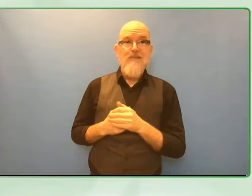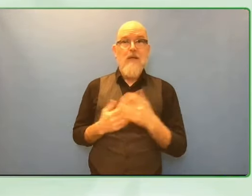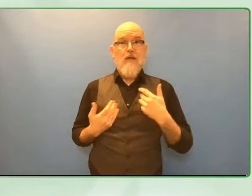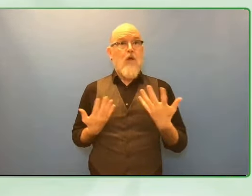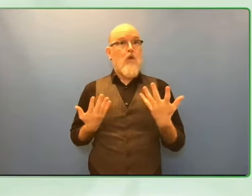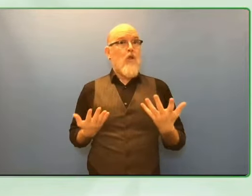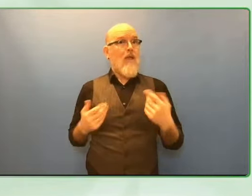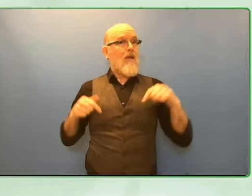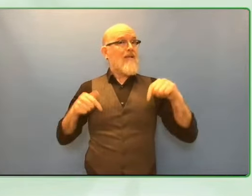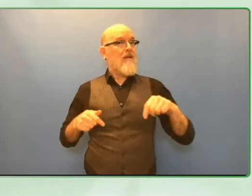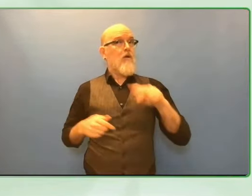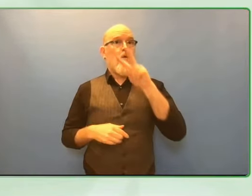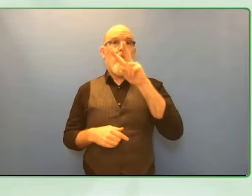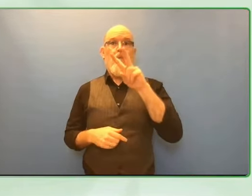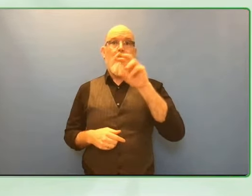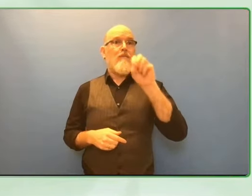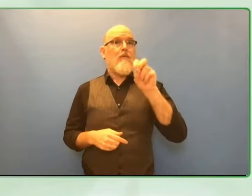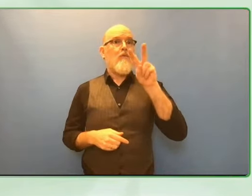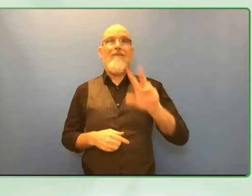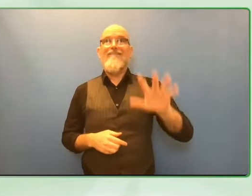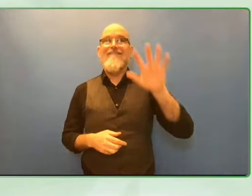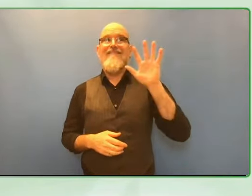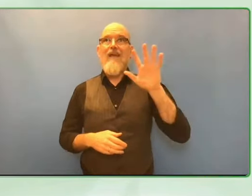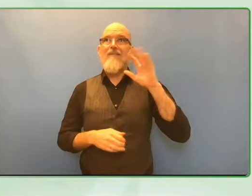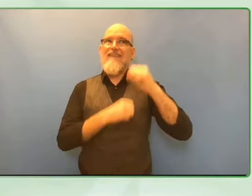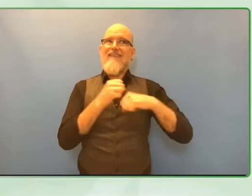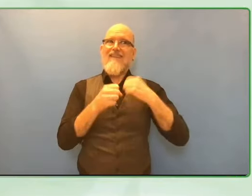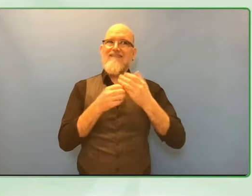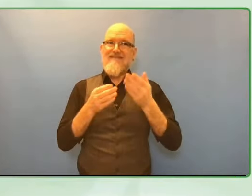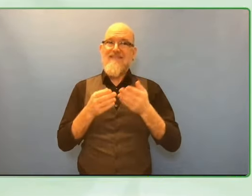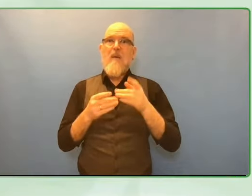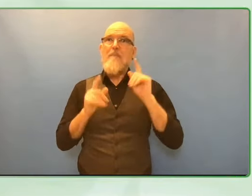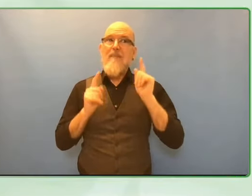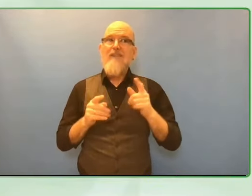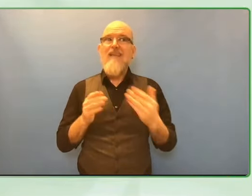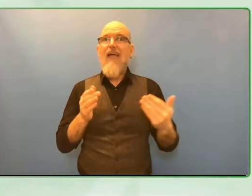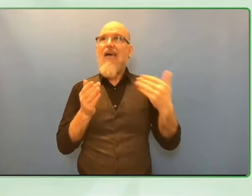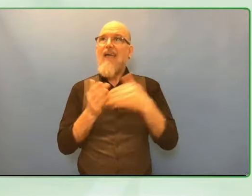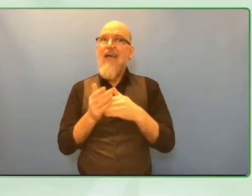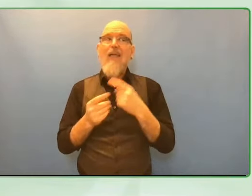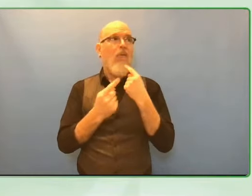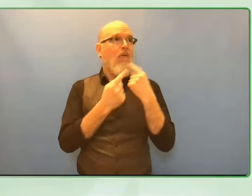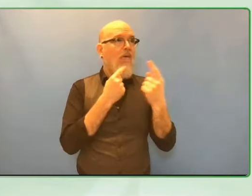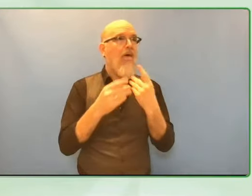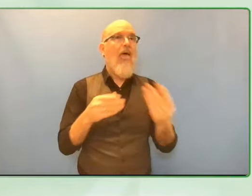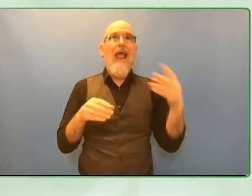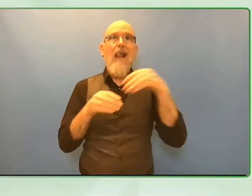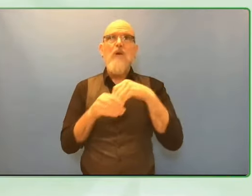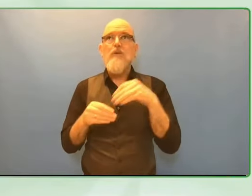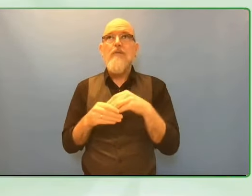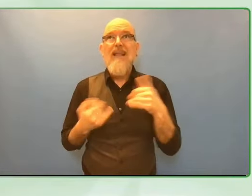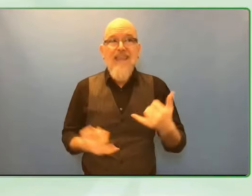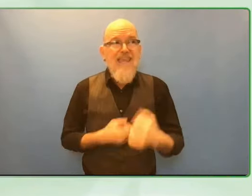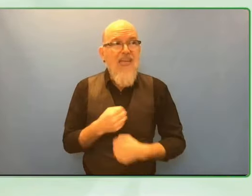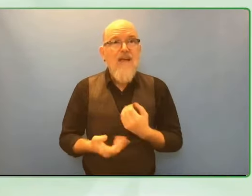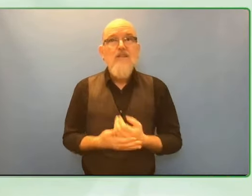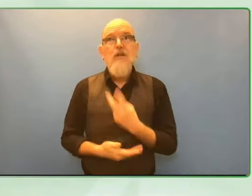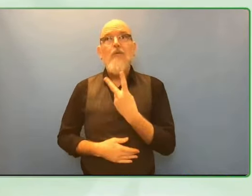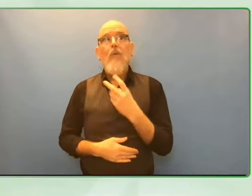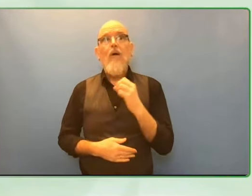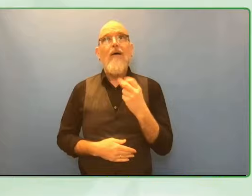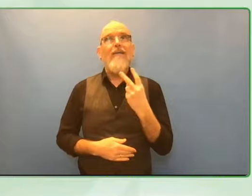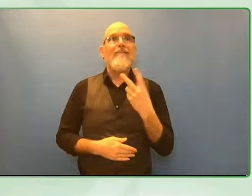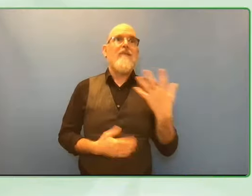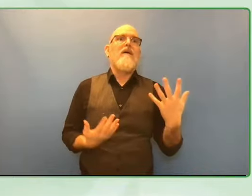about inclusion. Everybody has the same chances today, the same abilities to do a